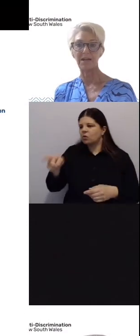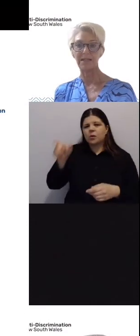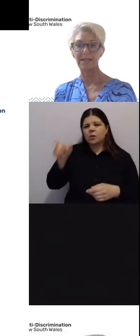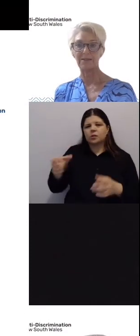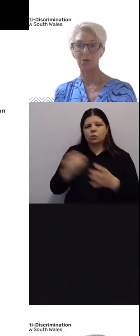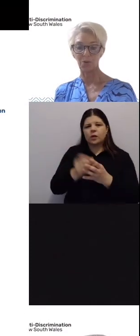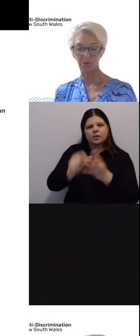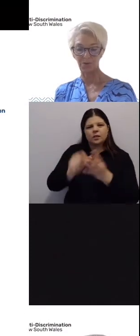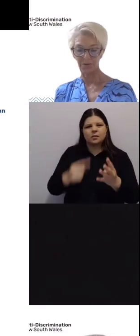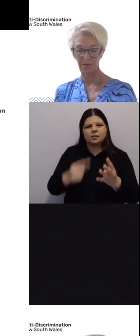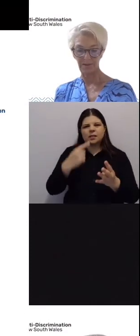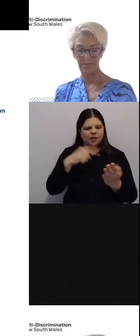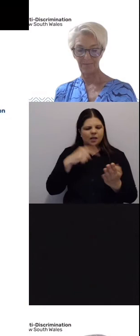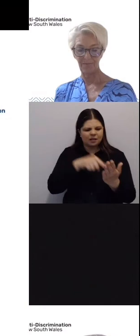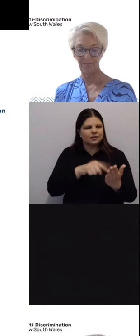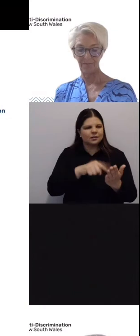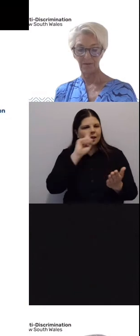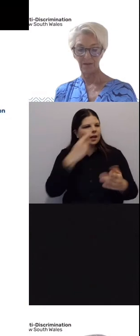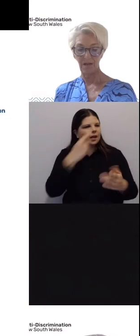are provided in the law,